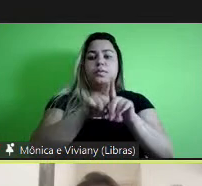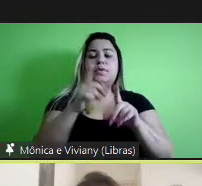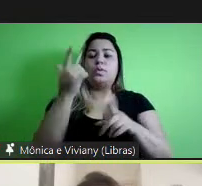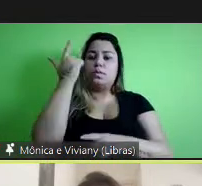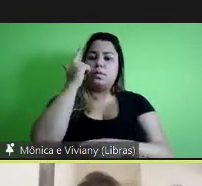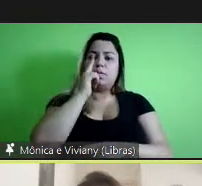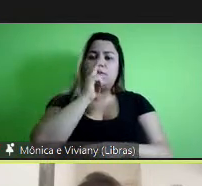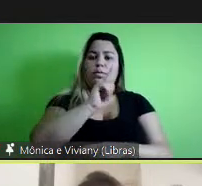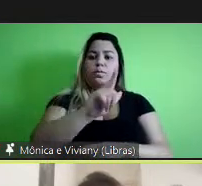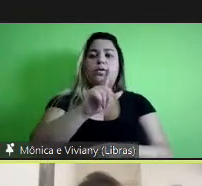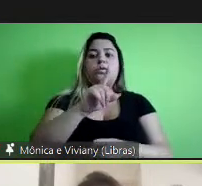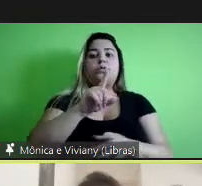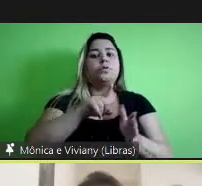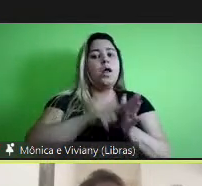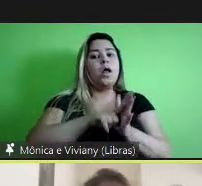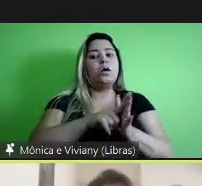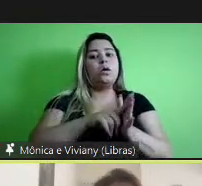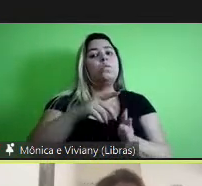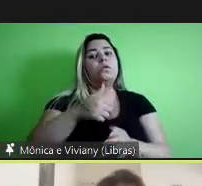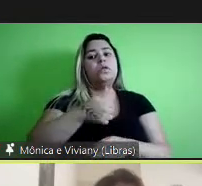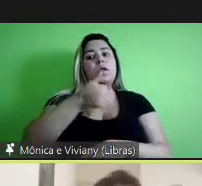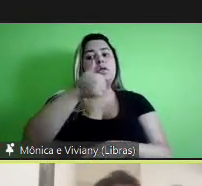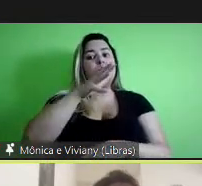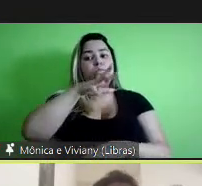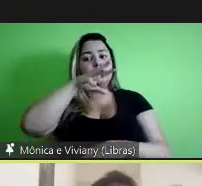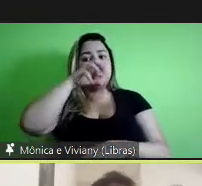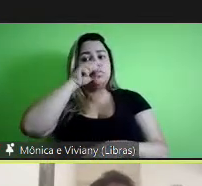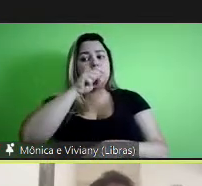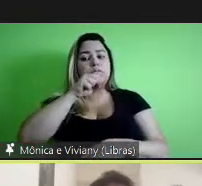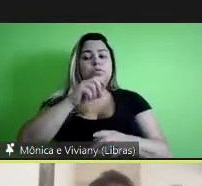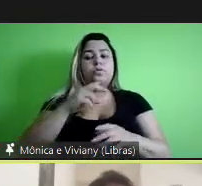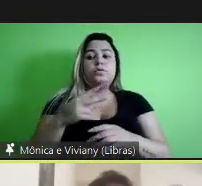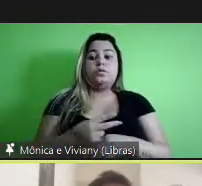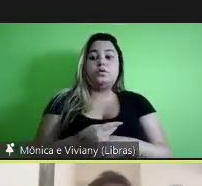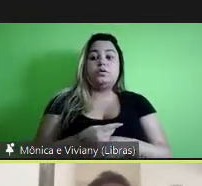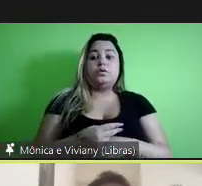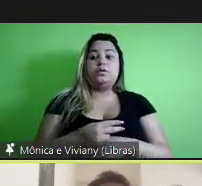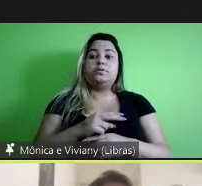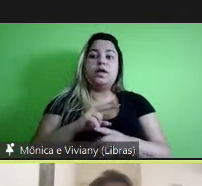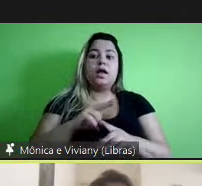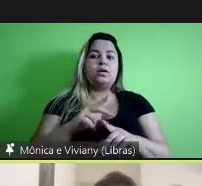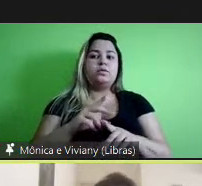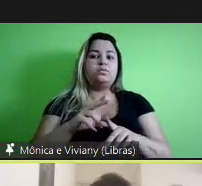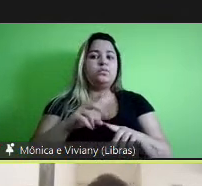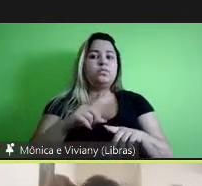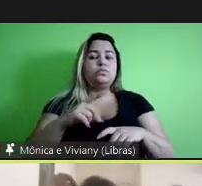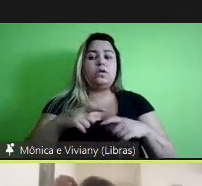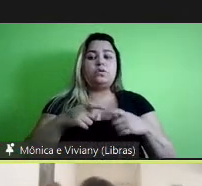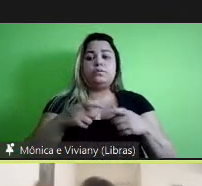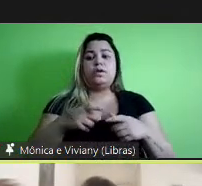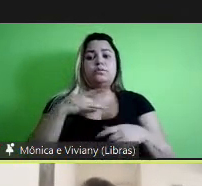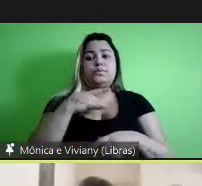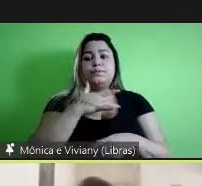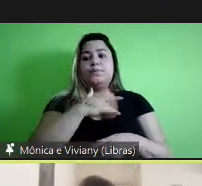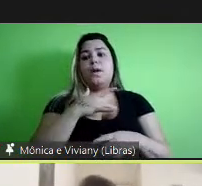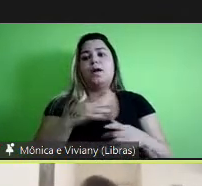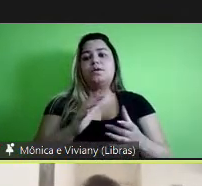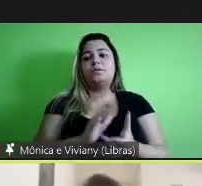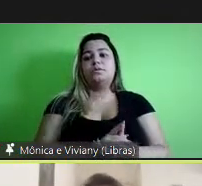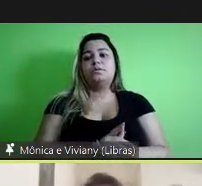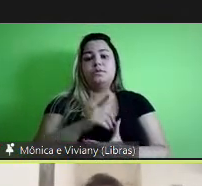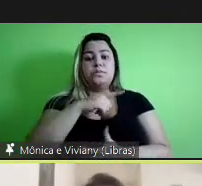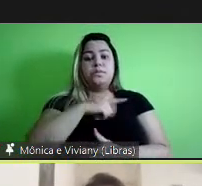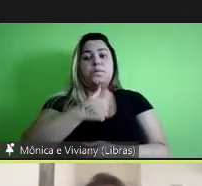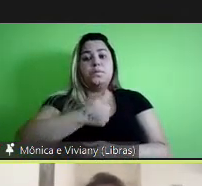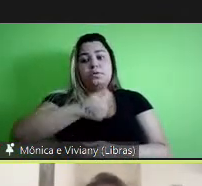monitorar University of Rio corretamente Grande a do Sul qualidade to do ar start a nível monitoring nacional the para air algumas quality cidades. when it came Hoje a gente to the sabe que quando tem uma local qualidade do